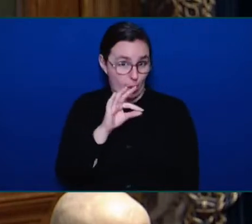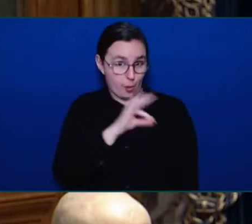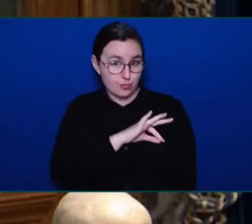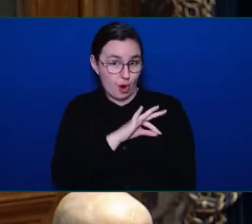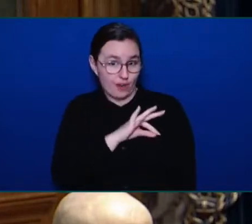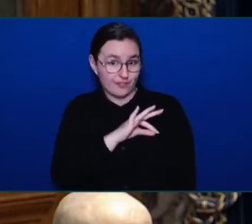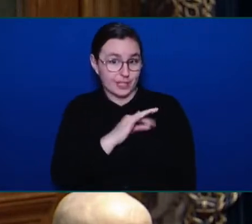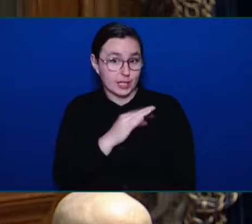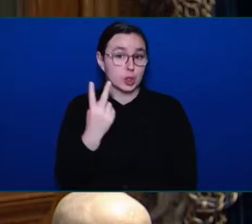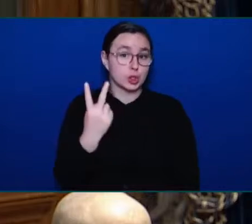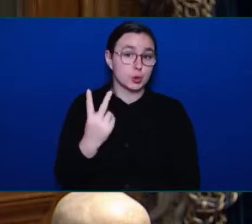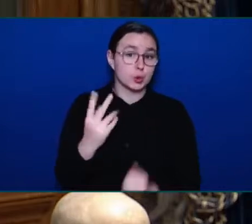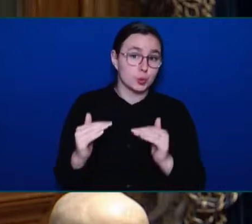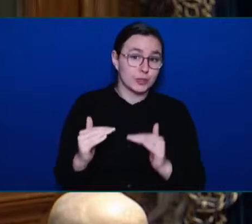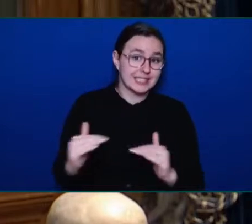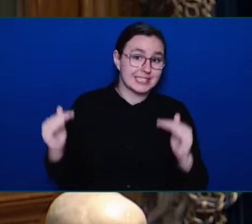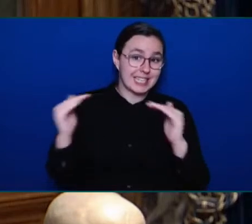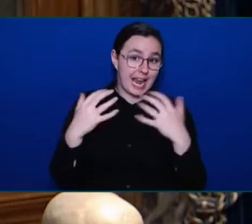sees for this province?